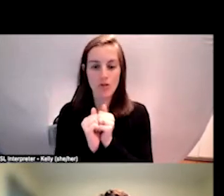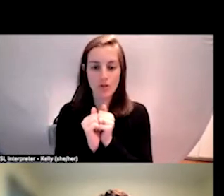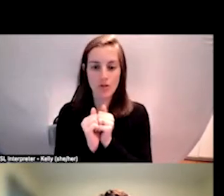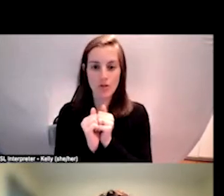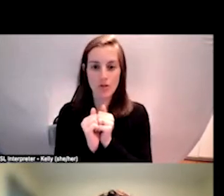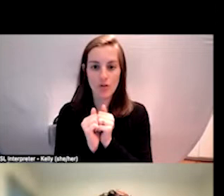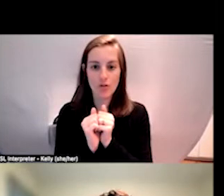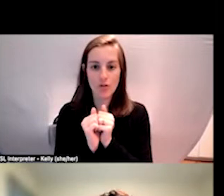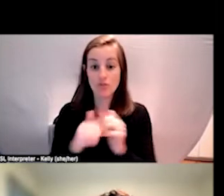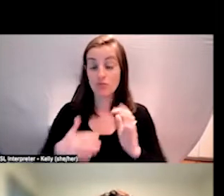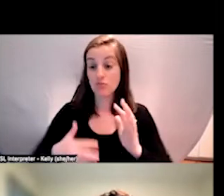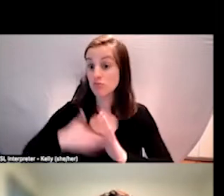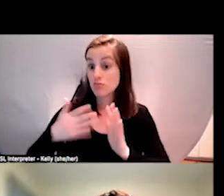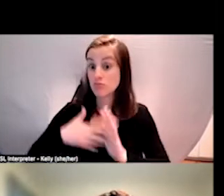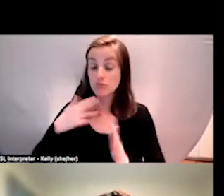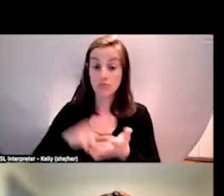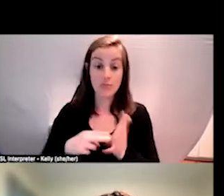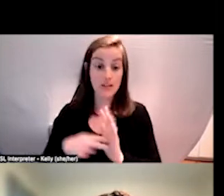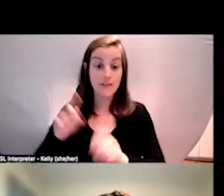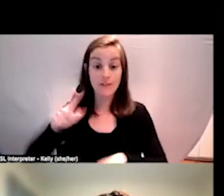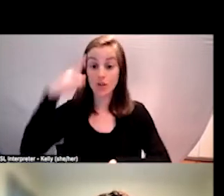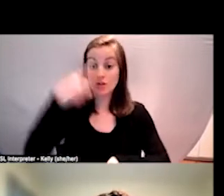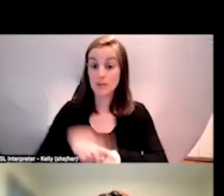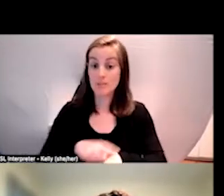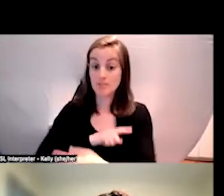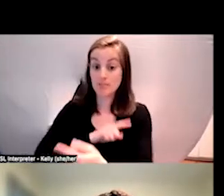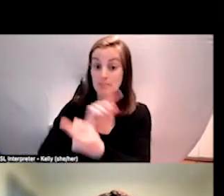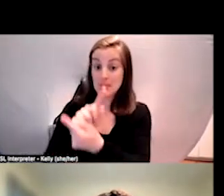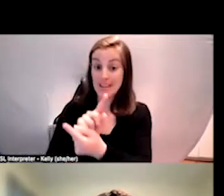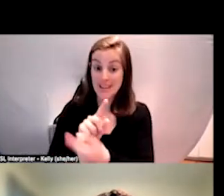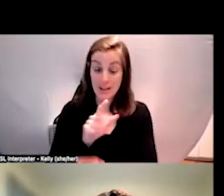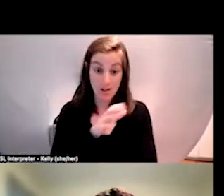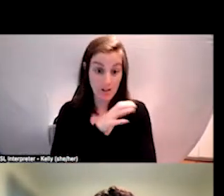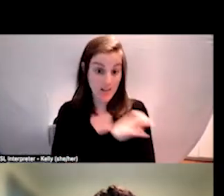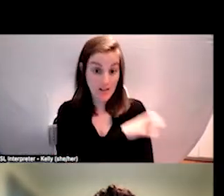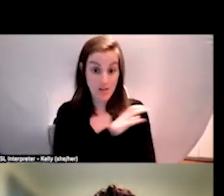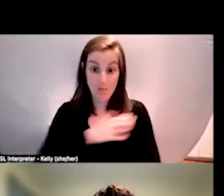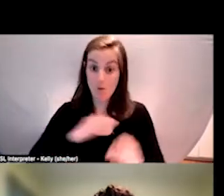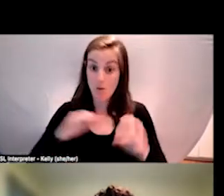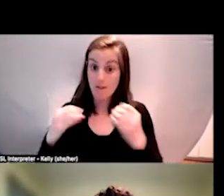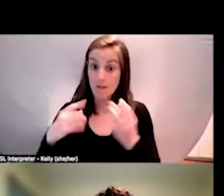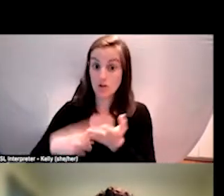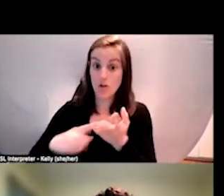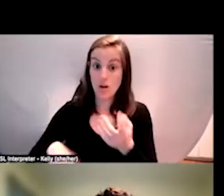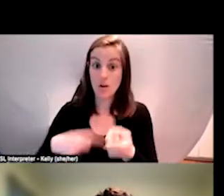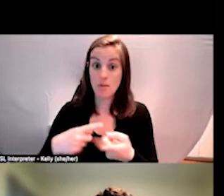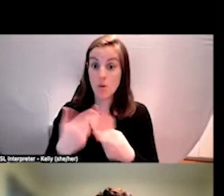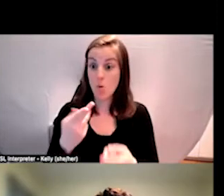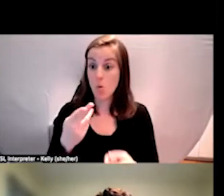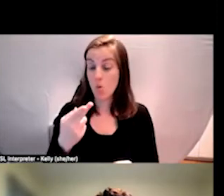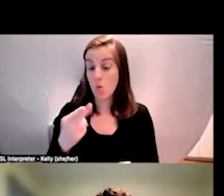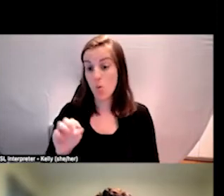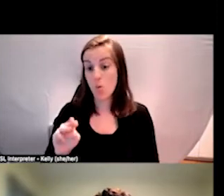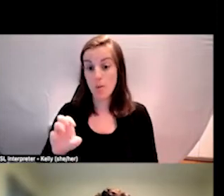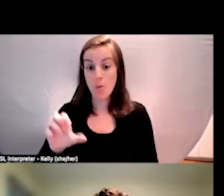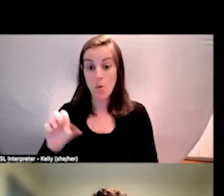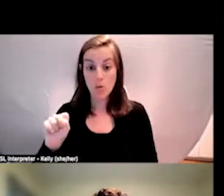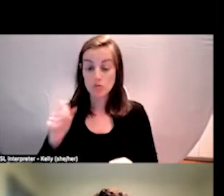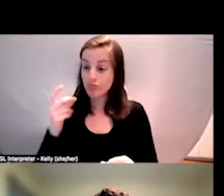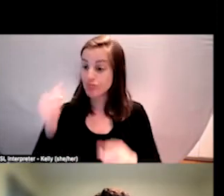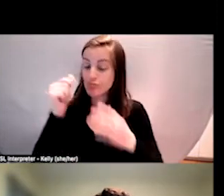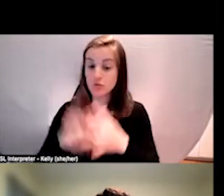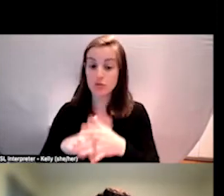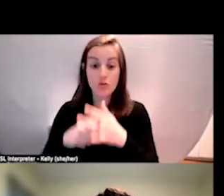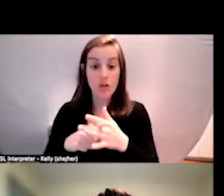Sometimes that means I meet people for the first time in a clinical space. We talk about hormones and they start hormones. Sometimes it means